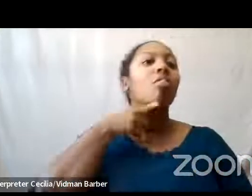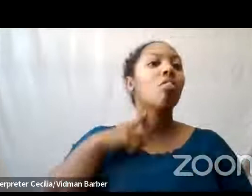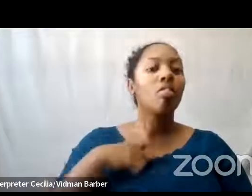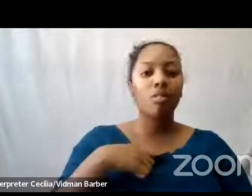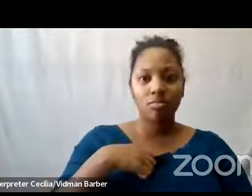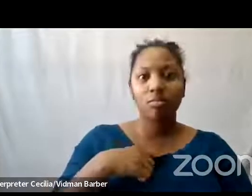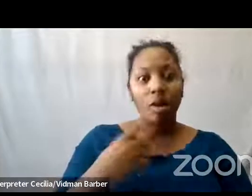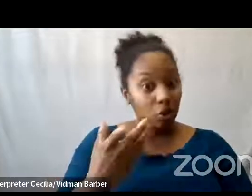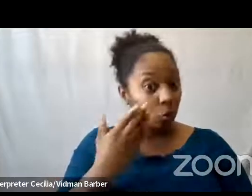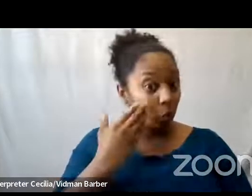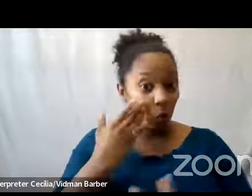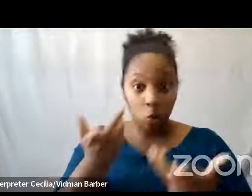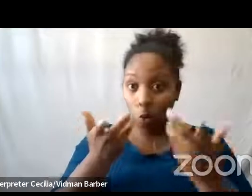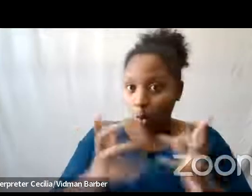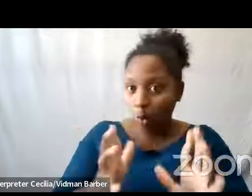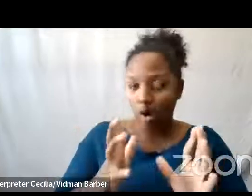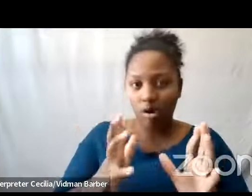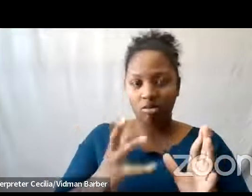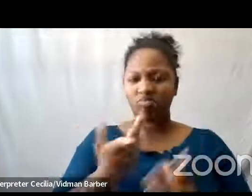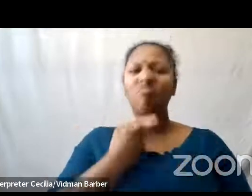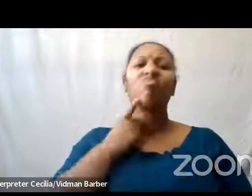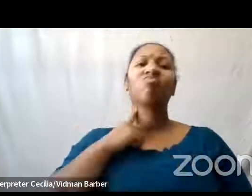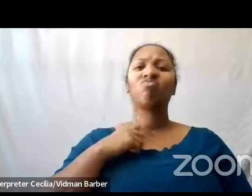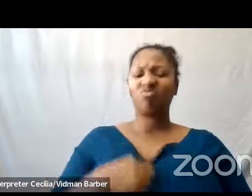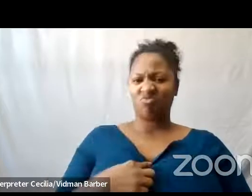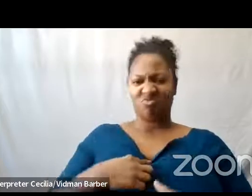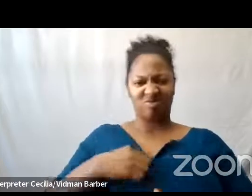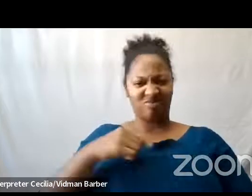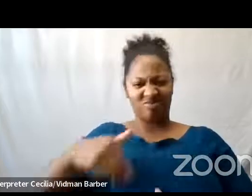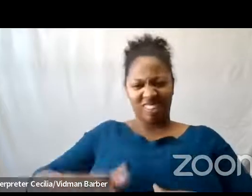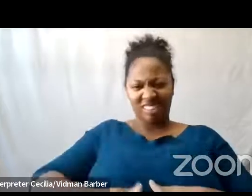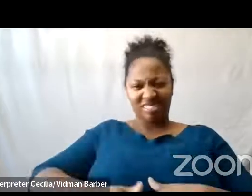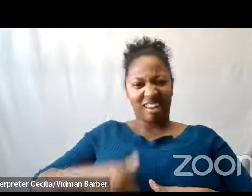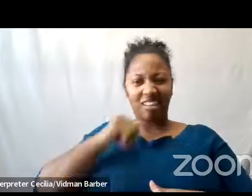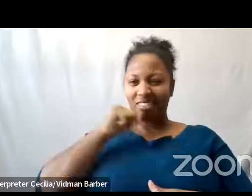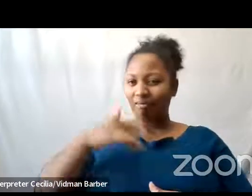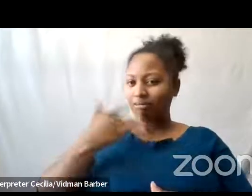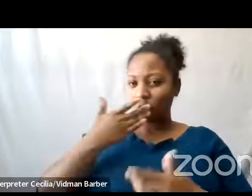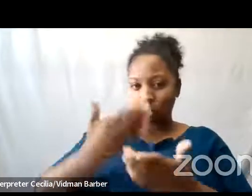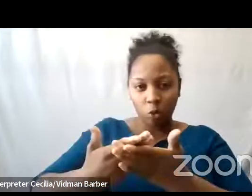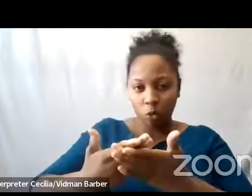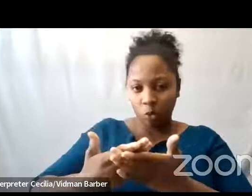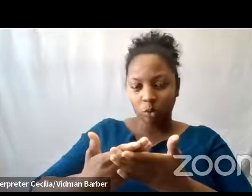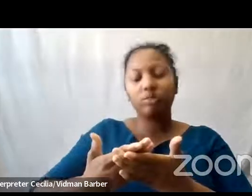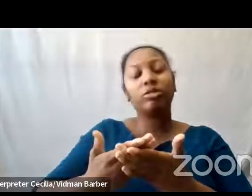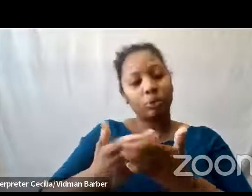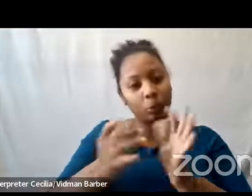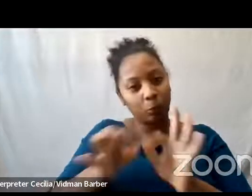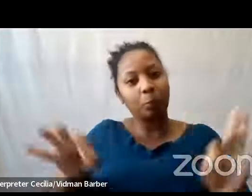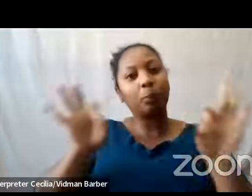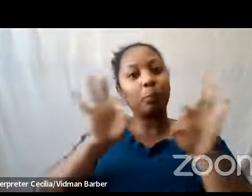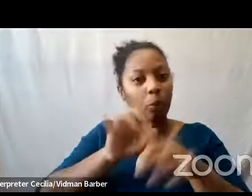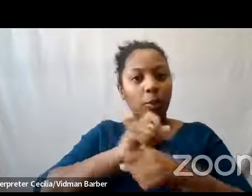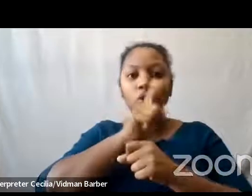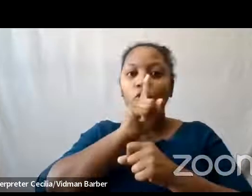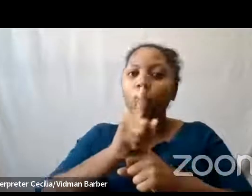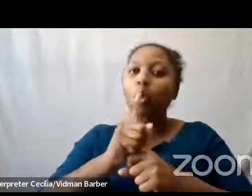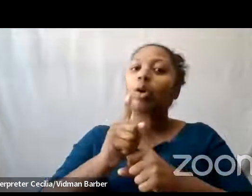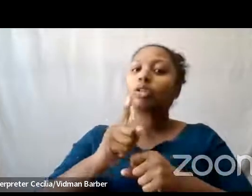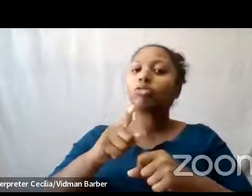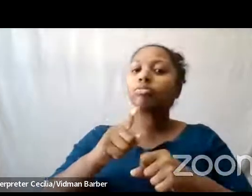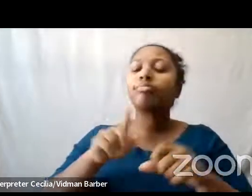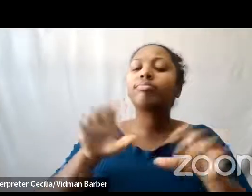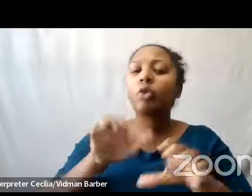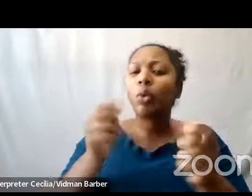and you don't want to have things in your belly that don't feel good. So definitely want to make sure that we're trying our best to prevent